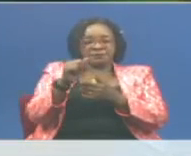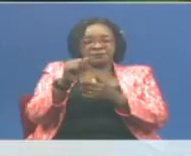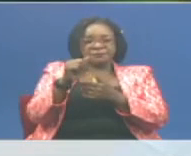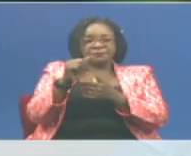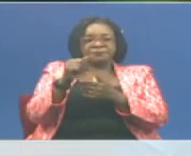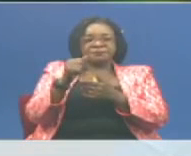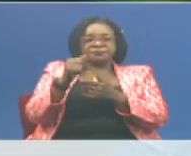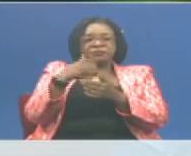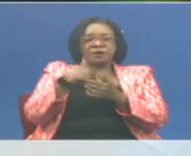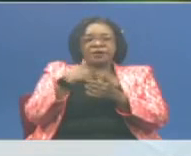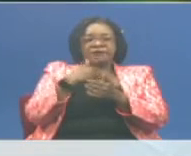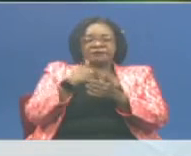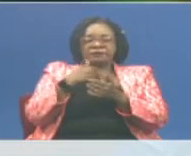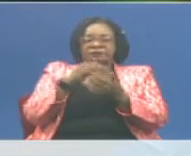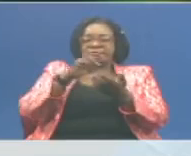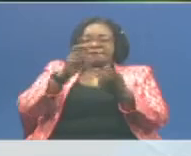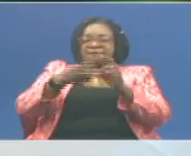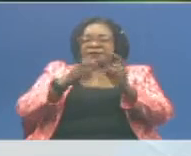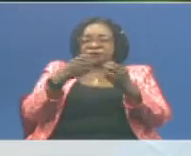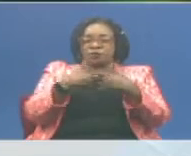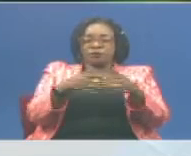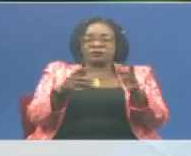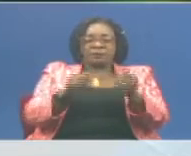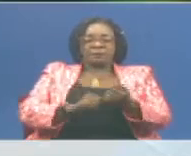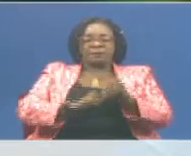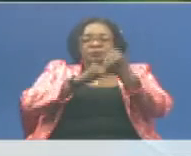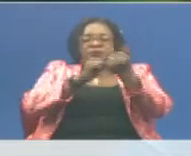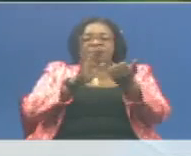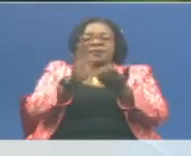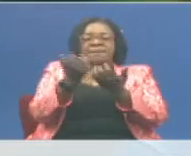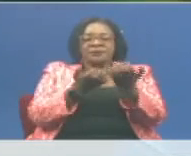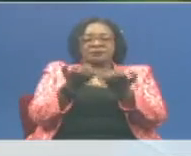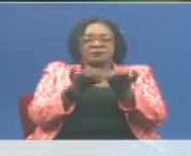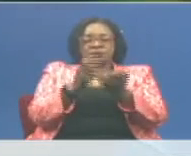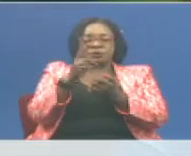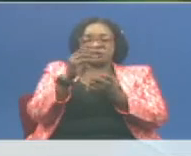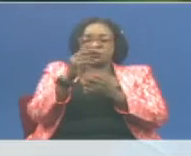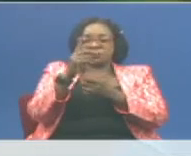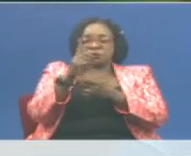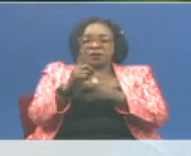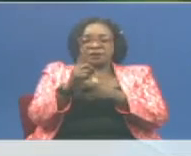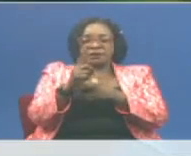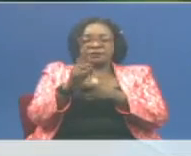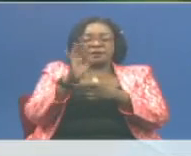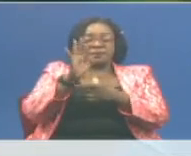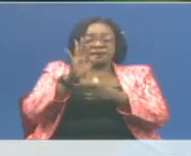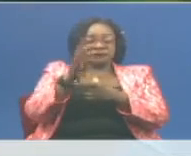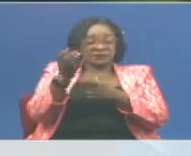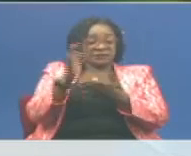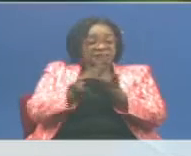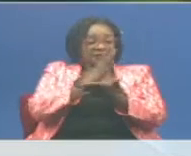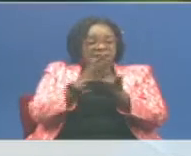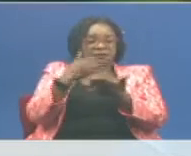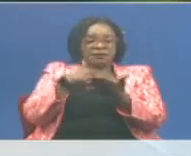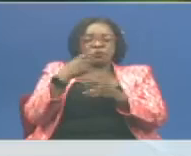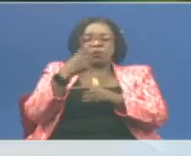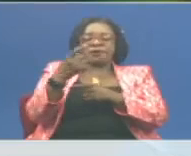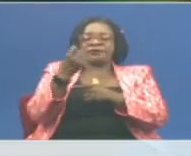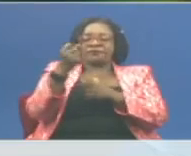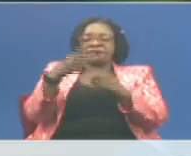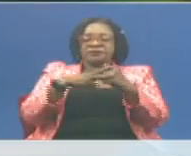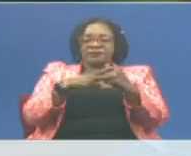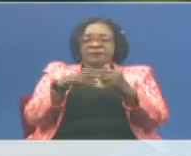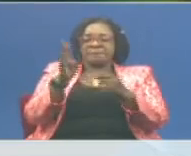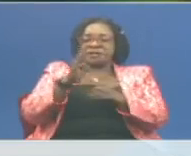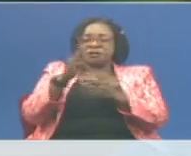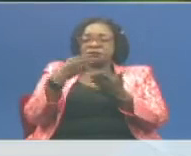cut post-harvest losses and boost their businesses. In 2021, the horticulture sector generated 157 billion shillings for